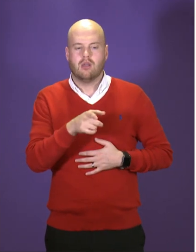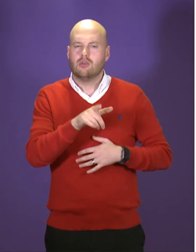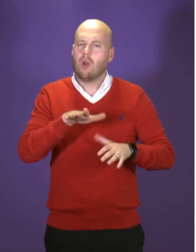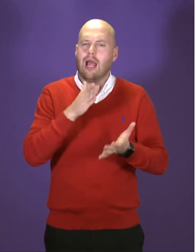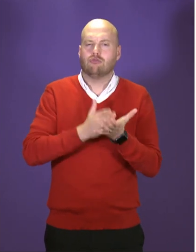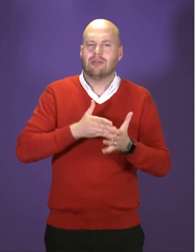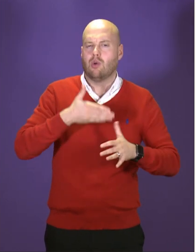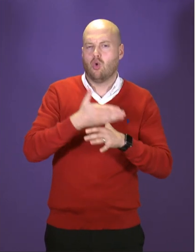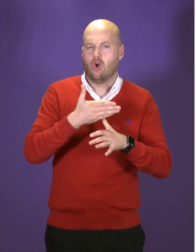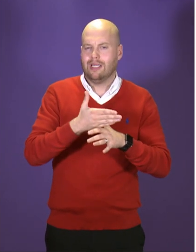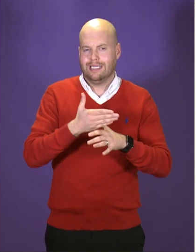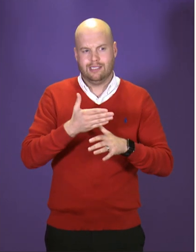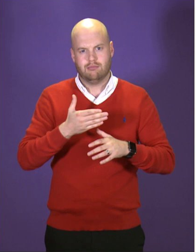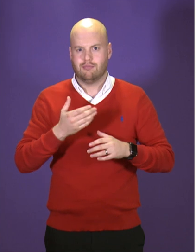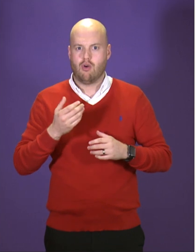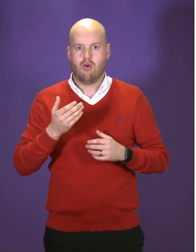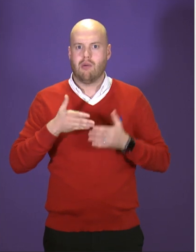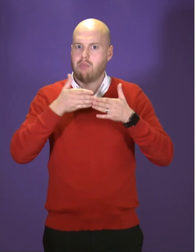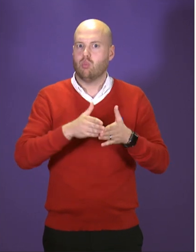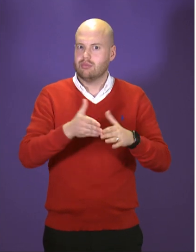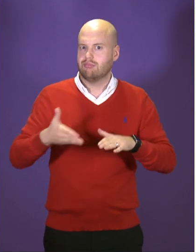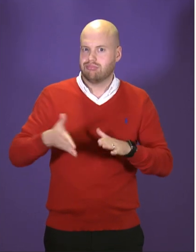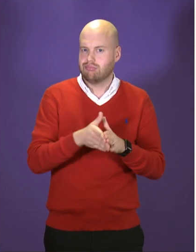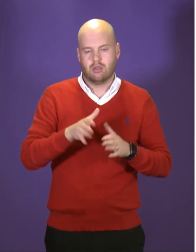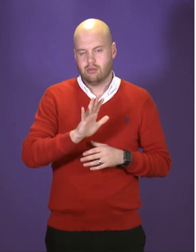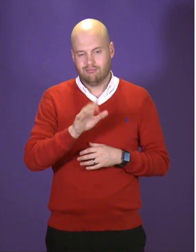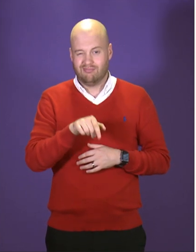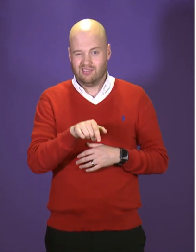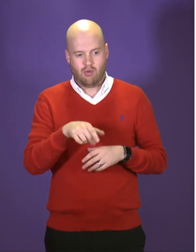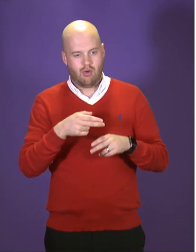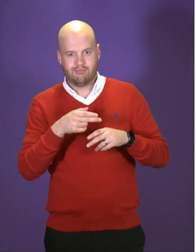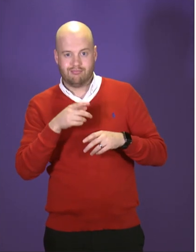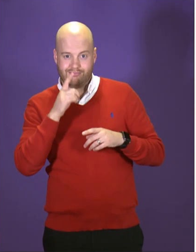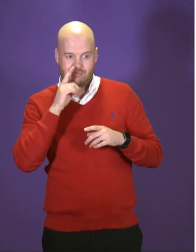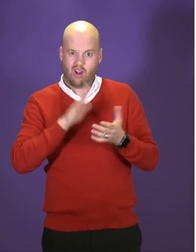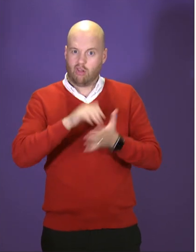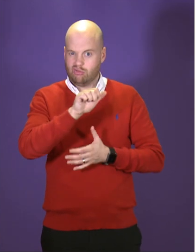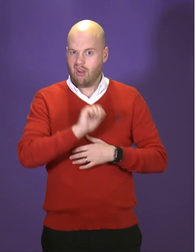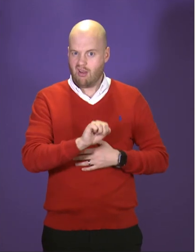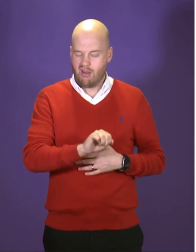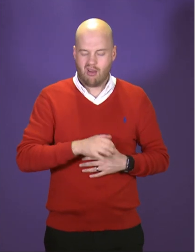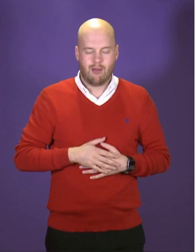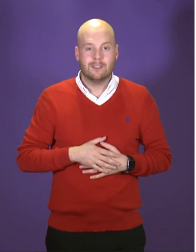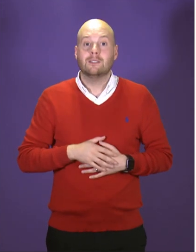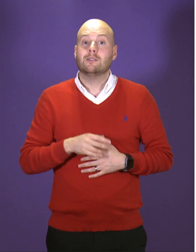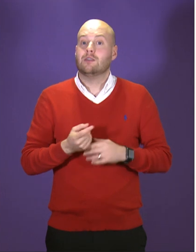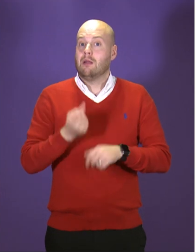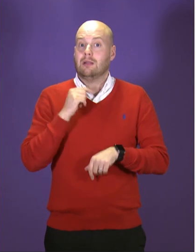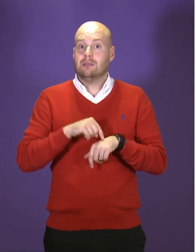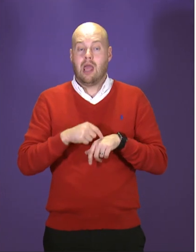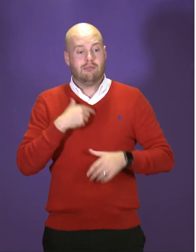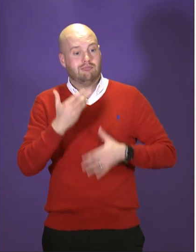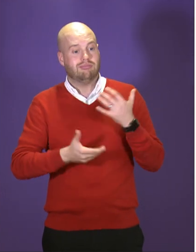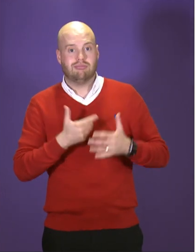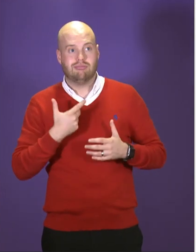I encountered Dali's lobster telephone at Tate Liverpool. I was hooked. You could say it's why I ended up in